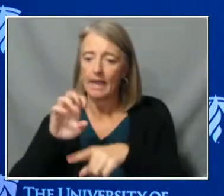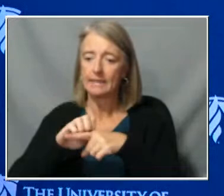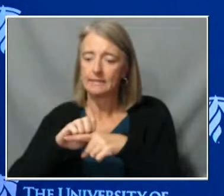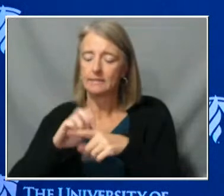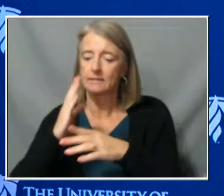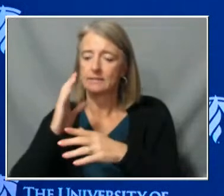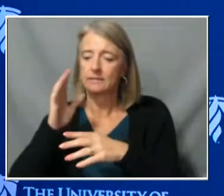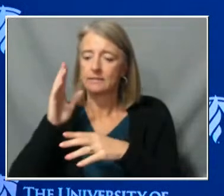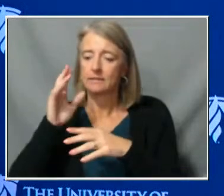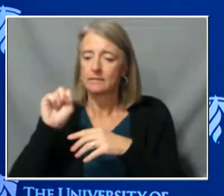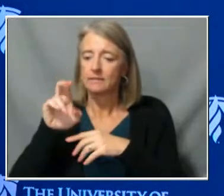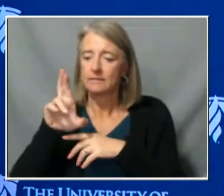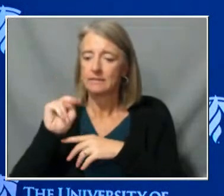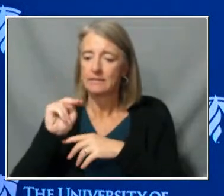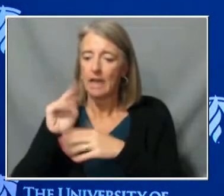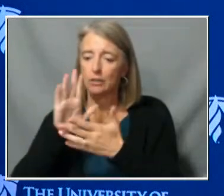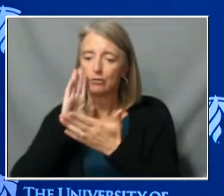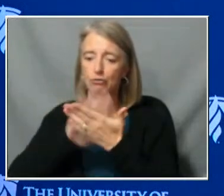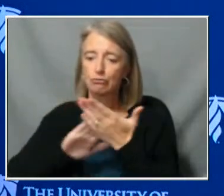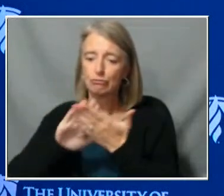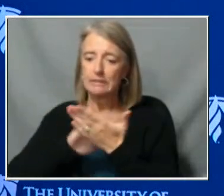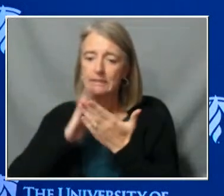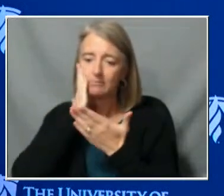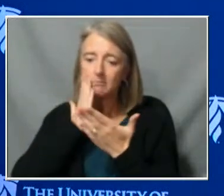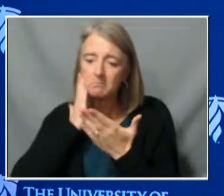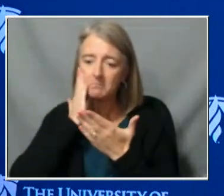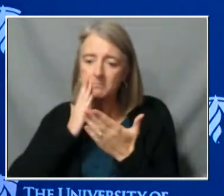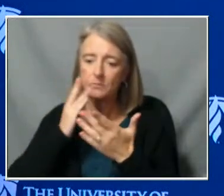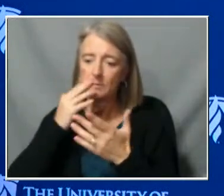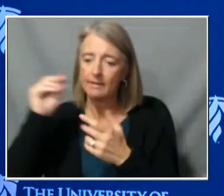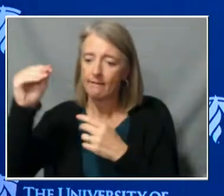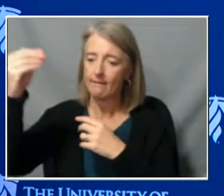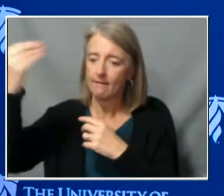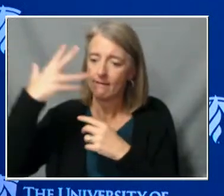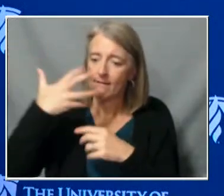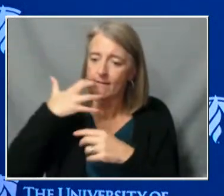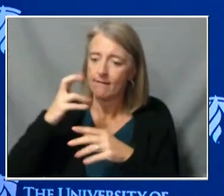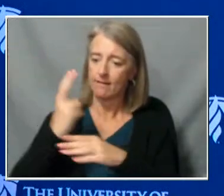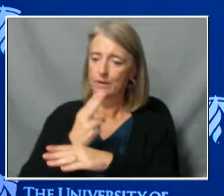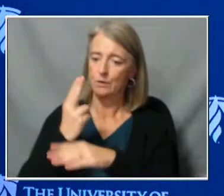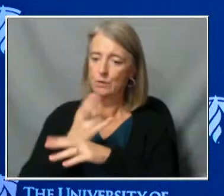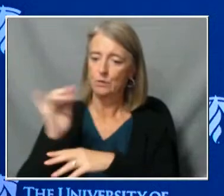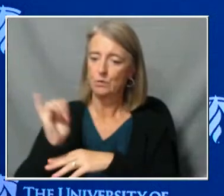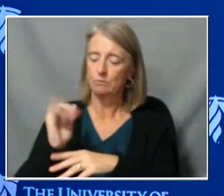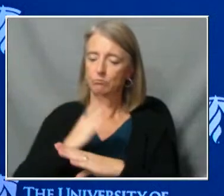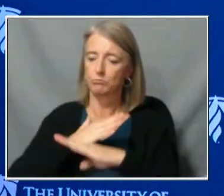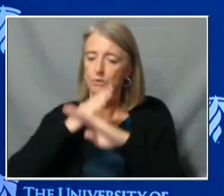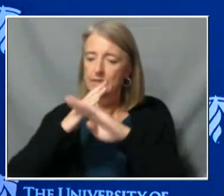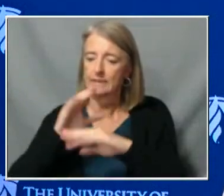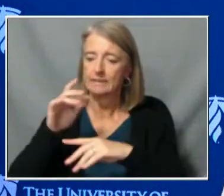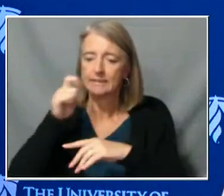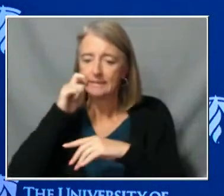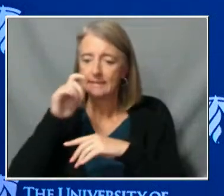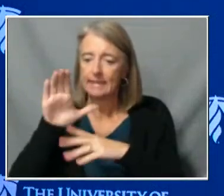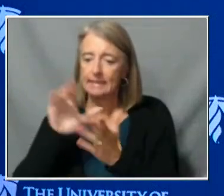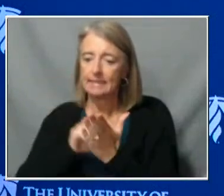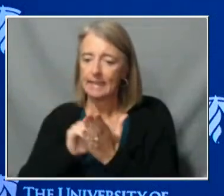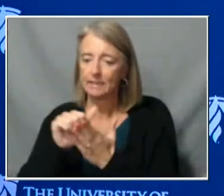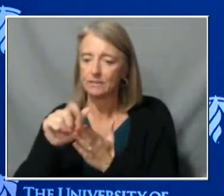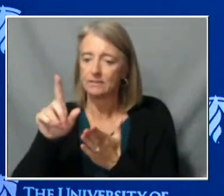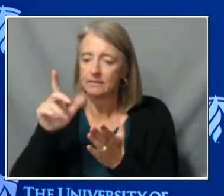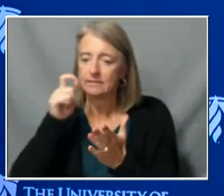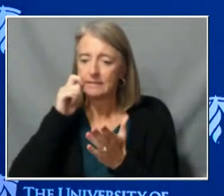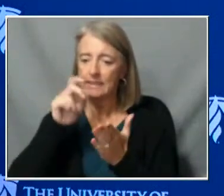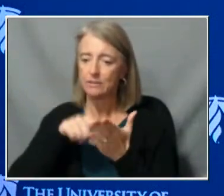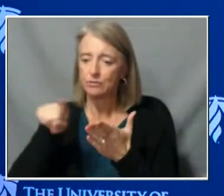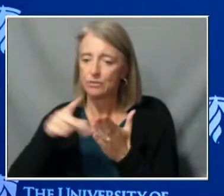sunscreen is vitally important. It's still going to be hot out and warm and sunny, so wear your sunscreen as well to help prevent skin cancer. We've heard about skin checks having to go twice